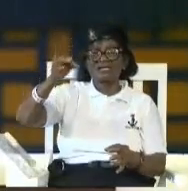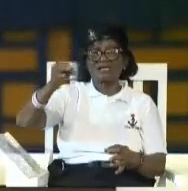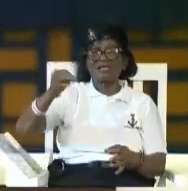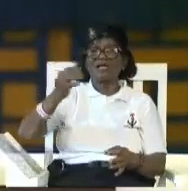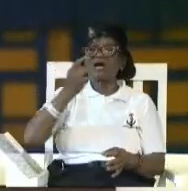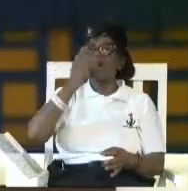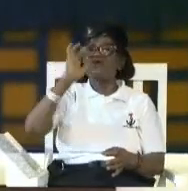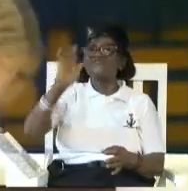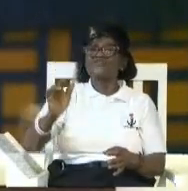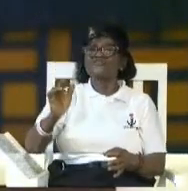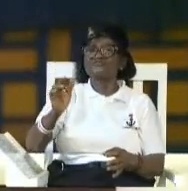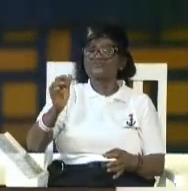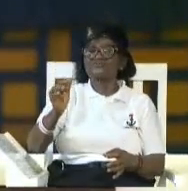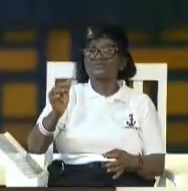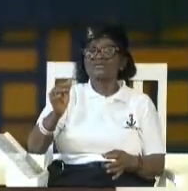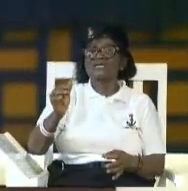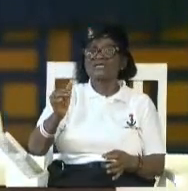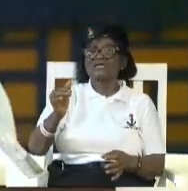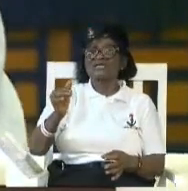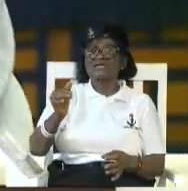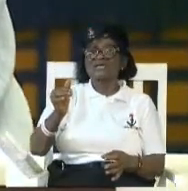Unfortunately,